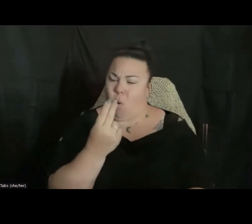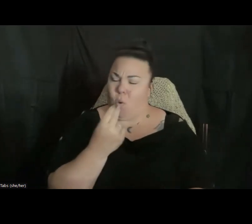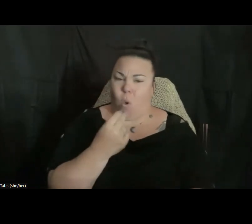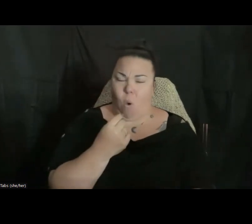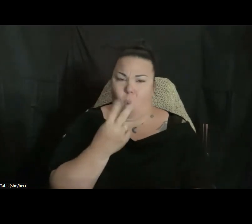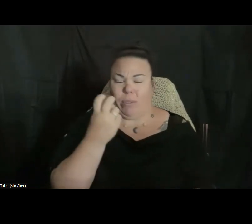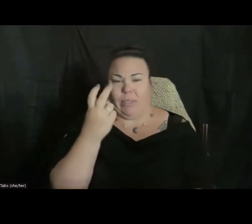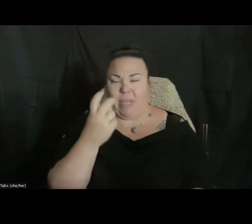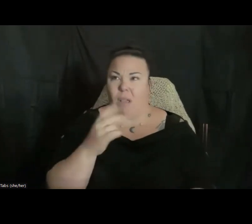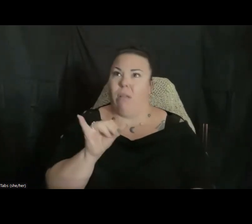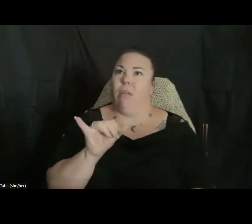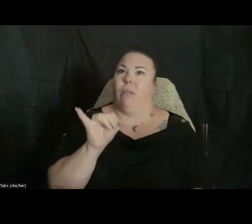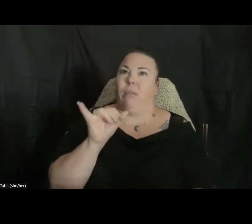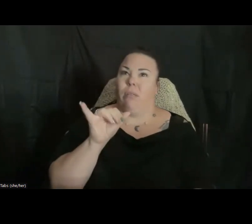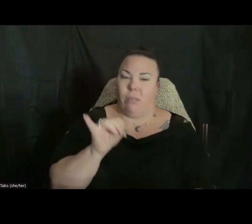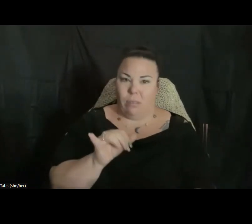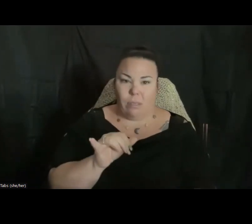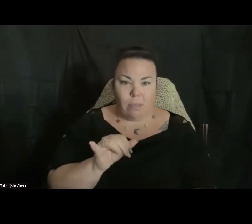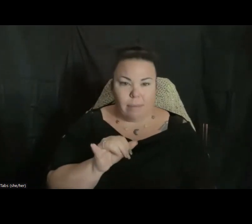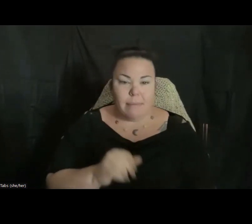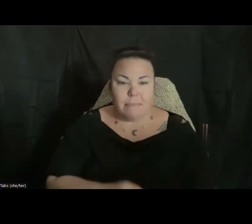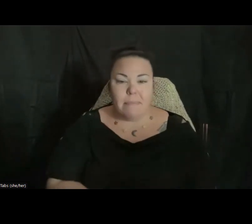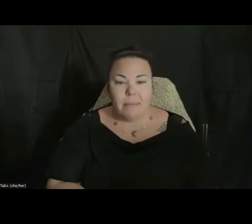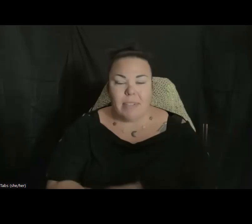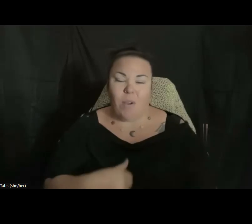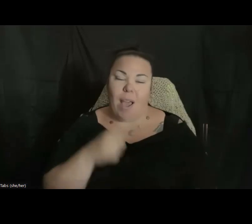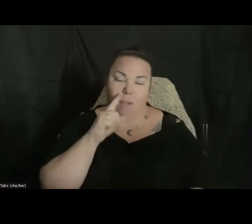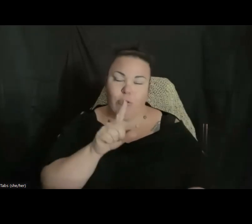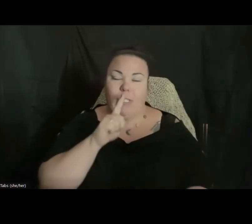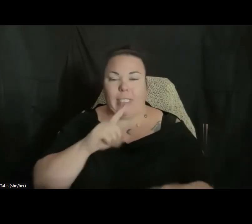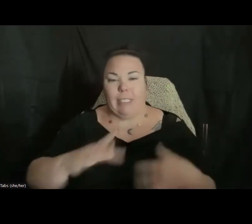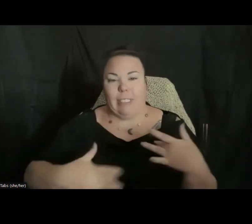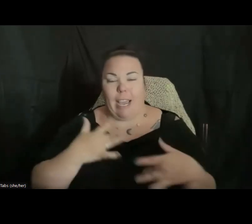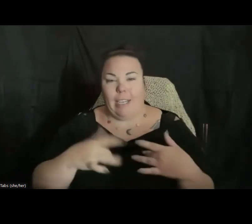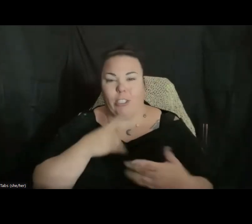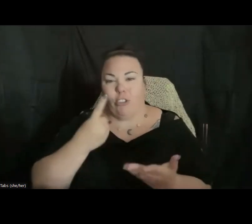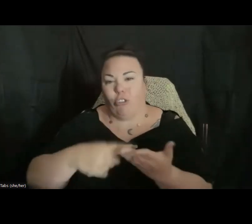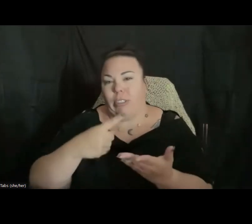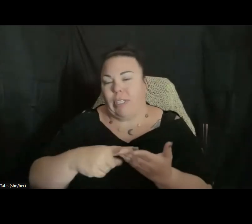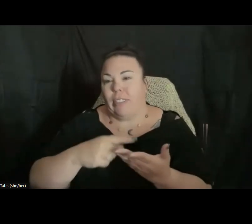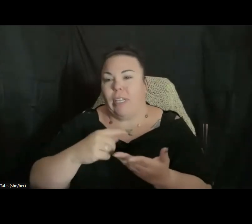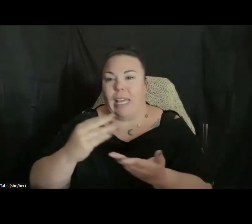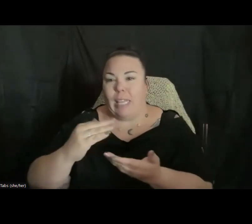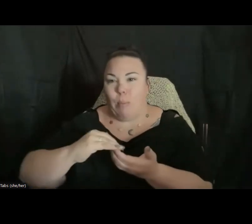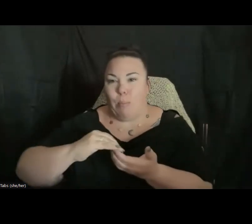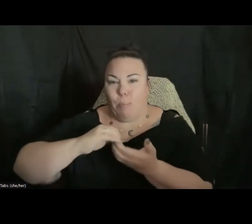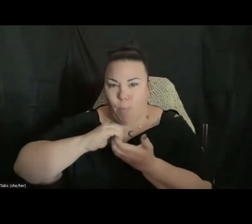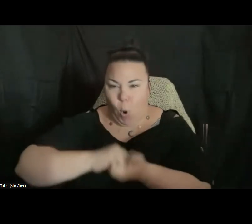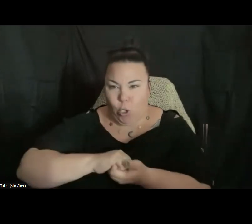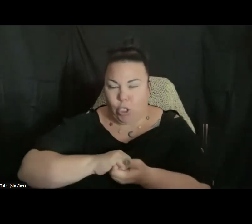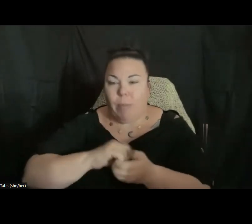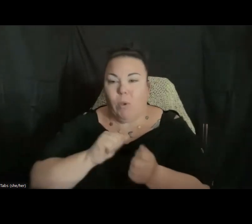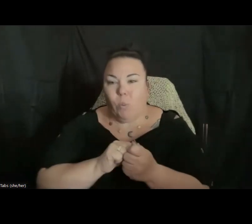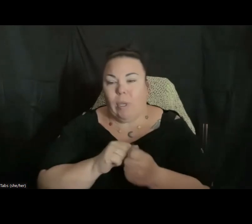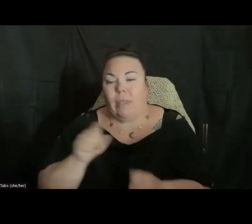they made. So that's why I'm really excited to talk about the partnership that Emily at ODBN has